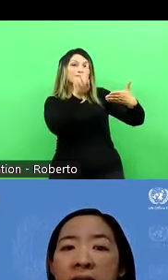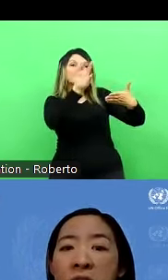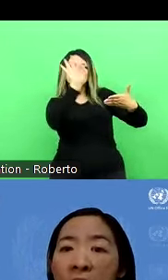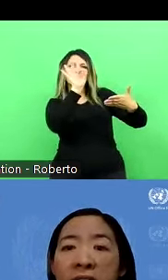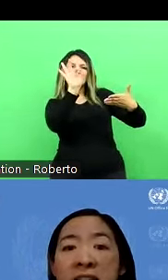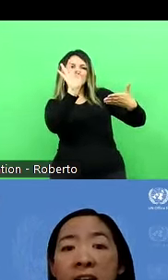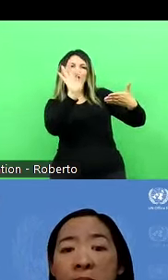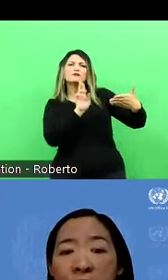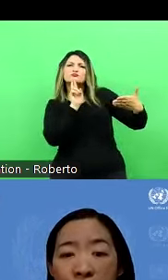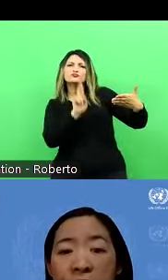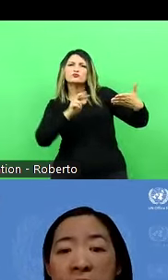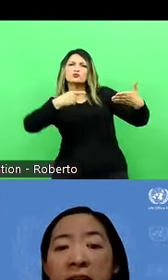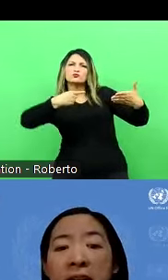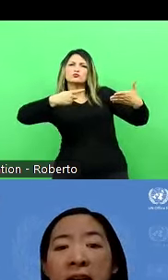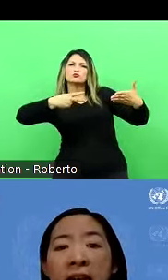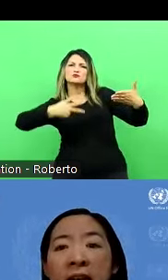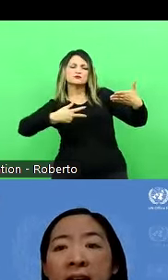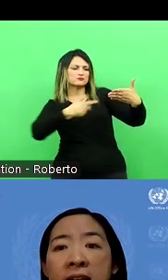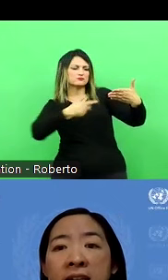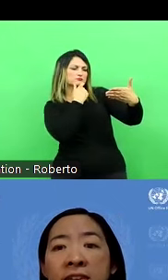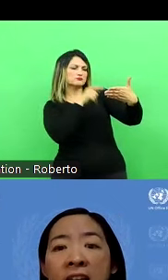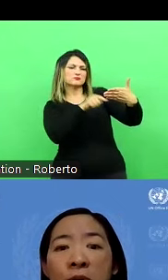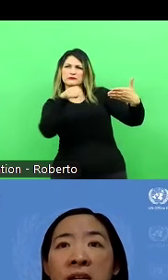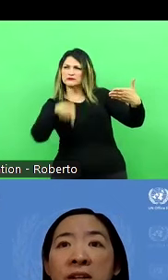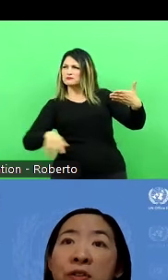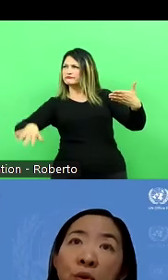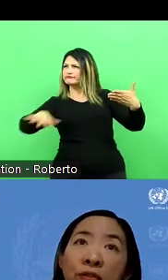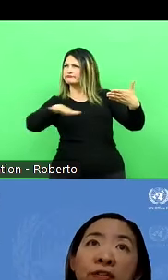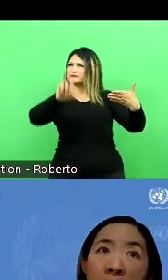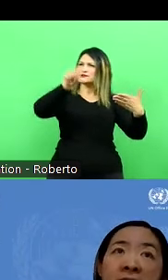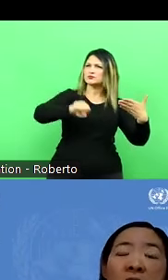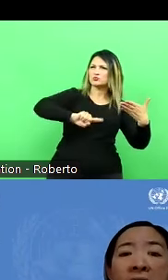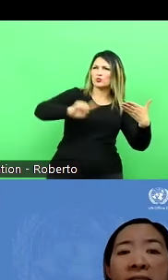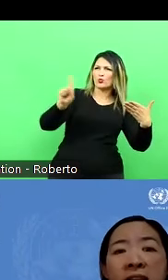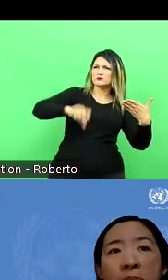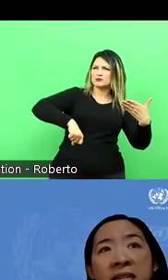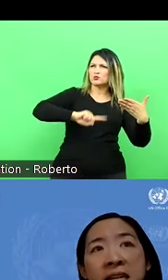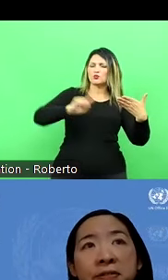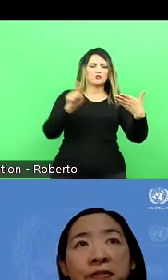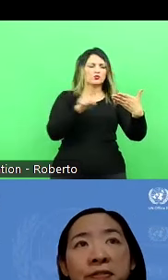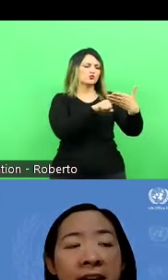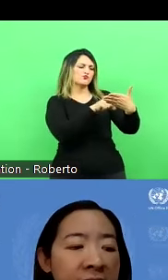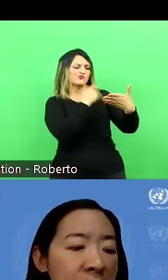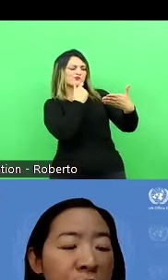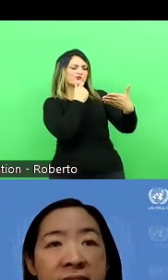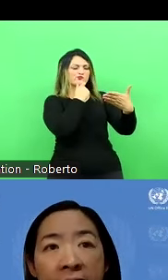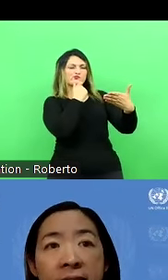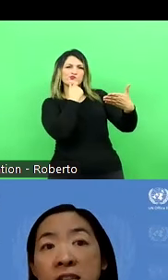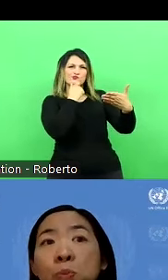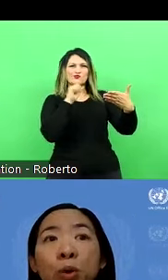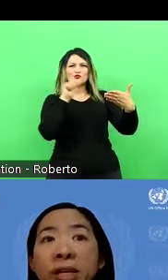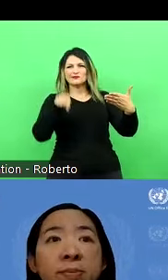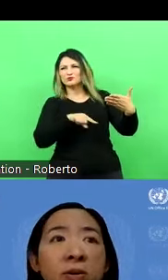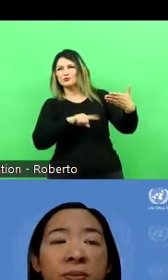The scorecard is available for free, and it's available in a few formats. One is in the PDF accessible designs.